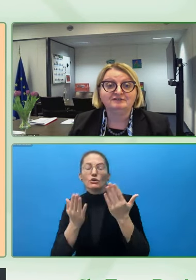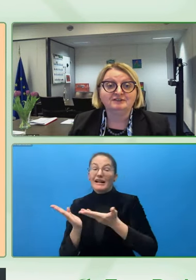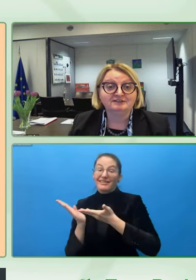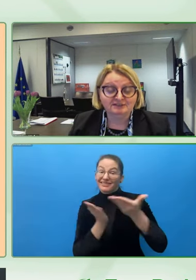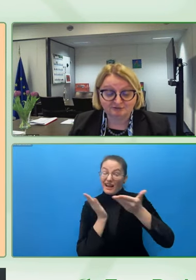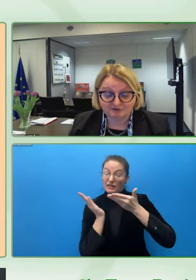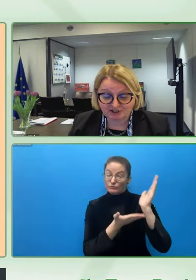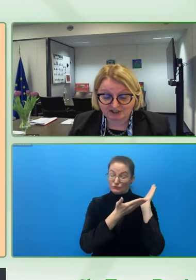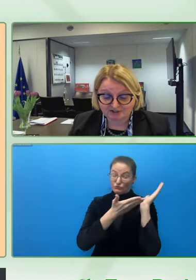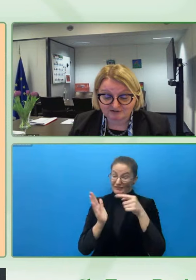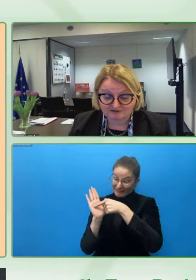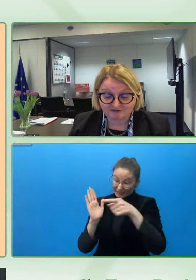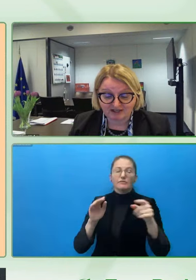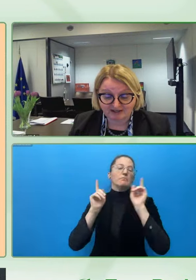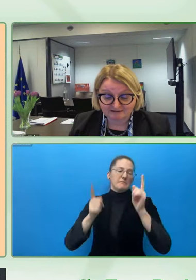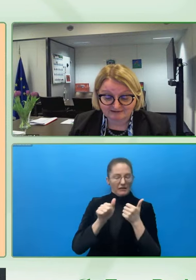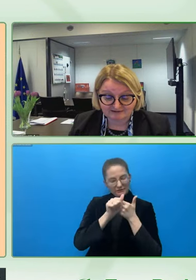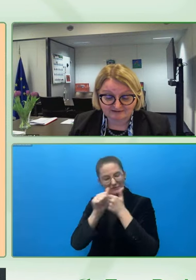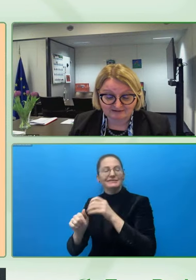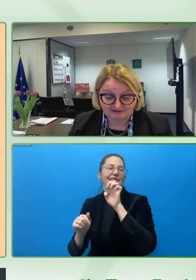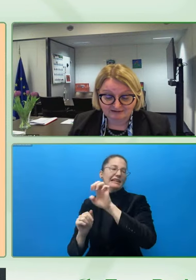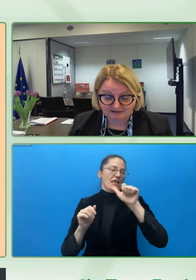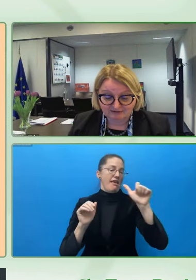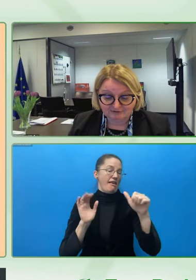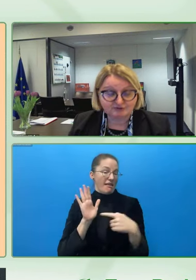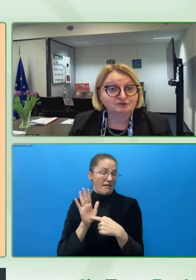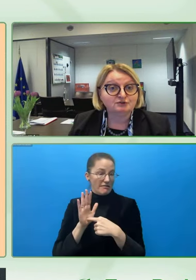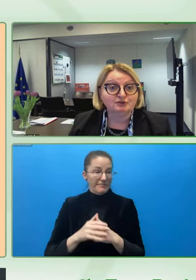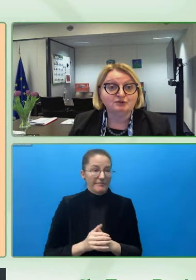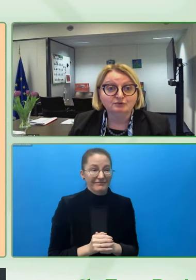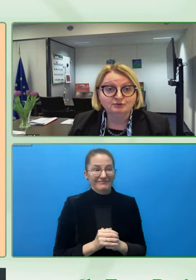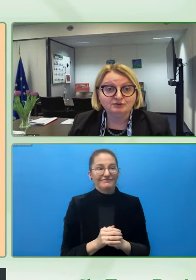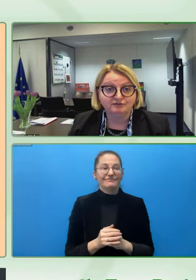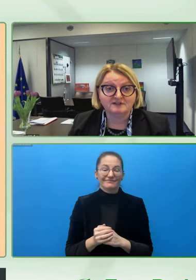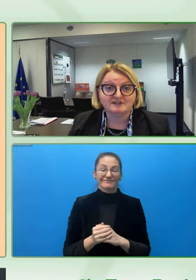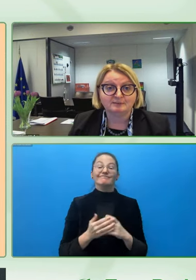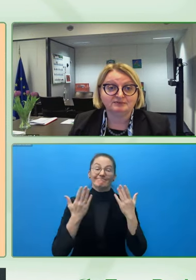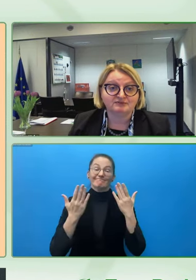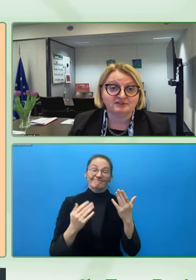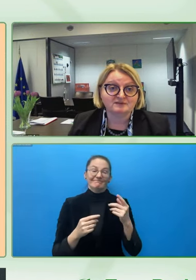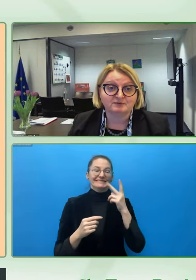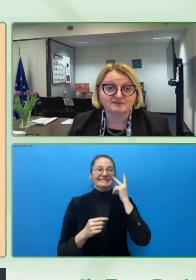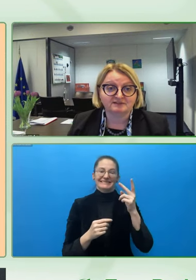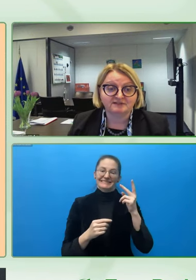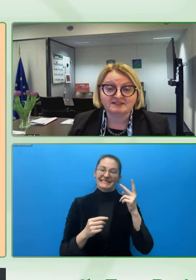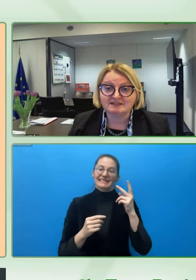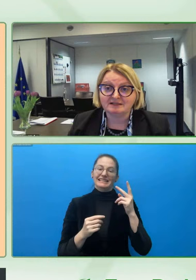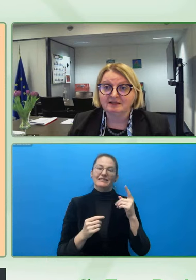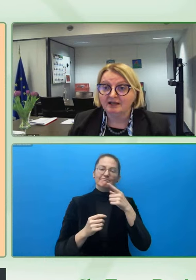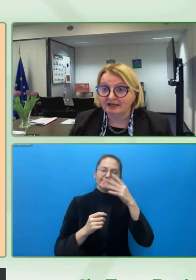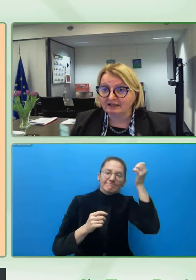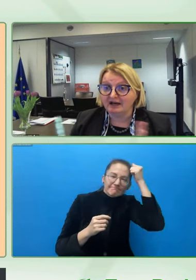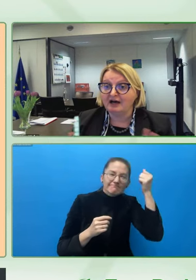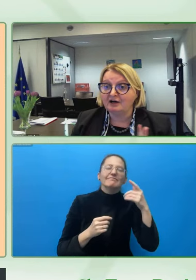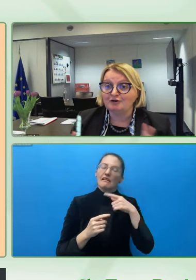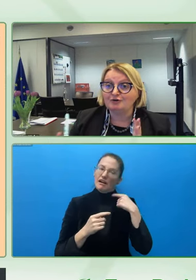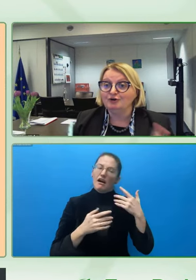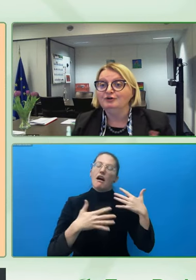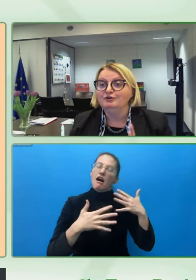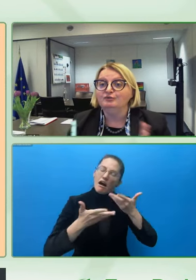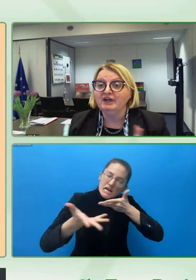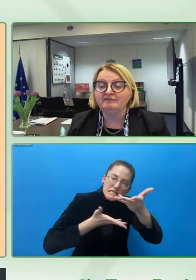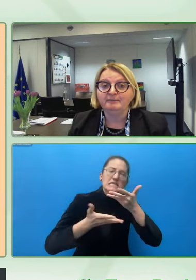the difficult negotiations we had in order to include, for example, transport services, and